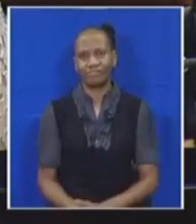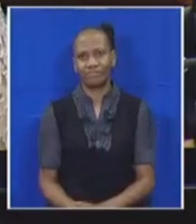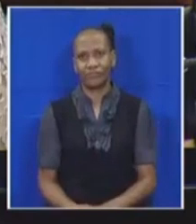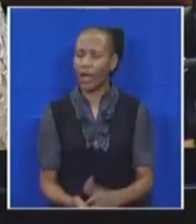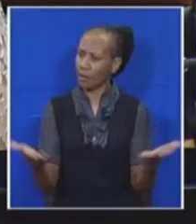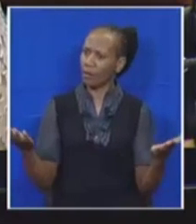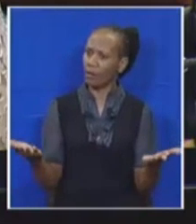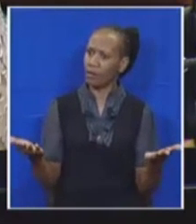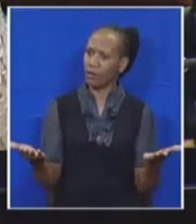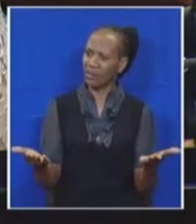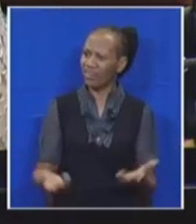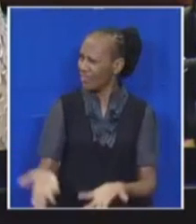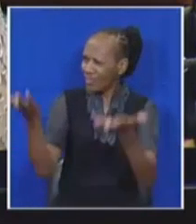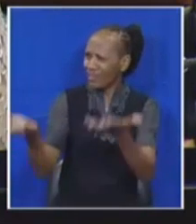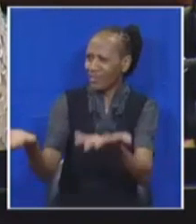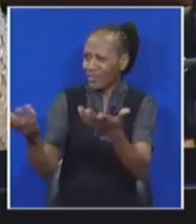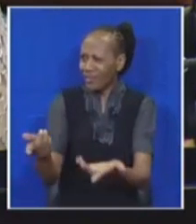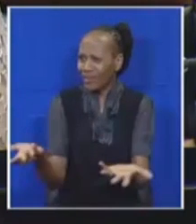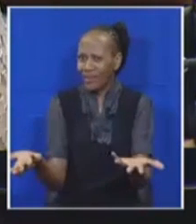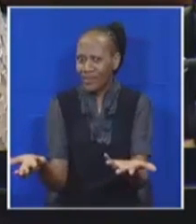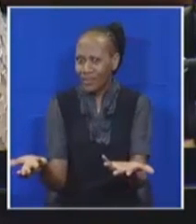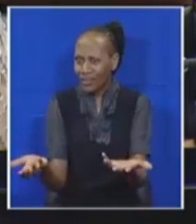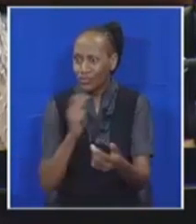How? Continue. nje.